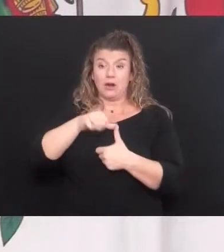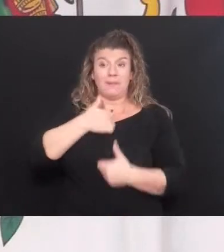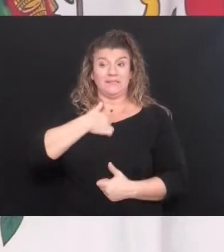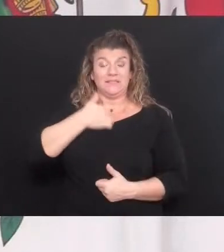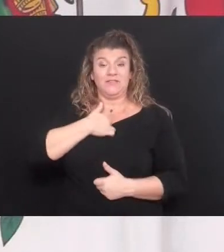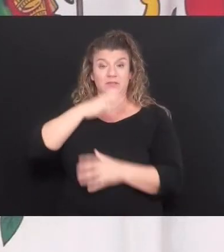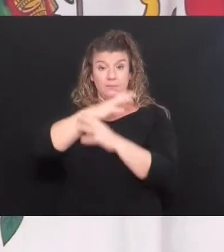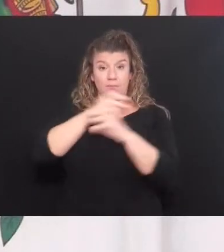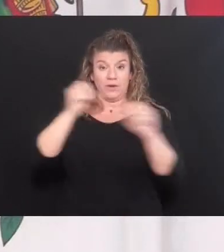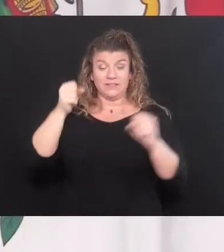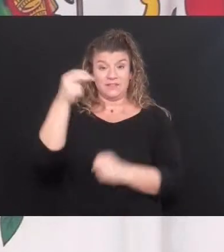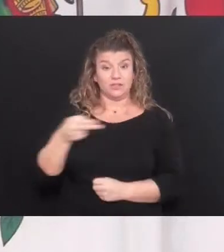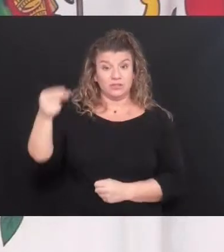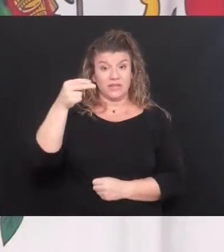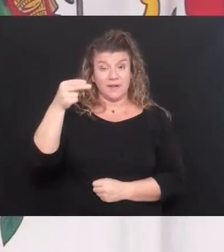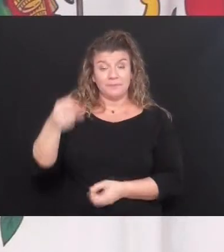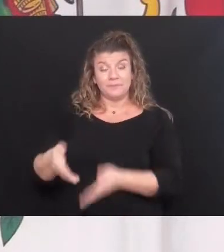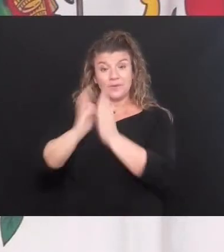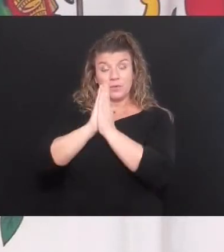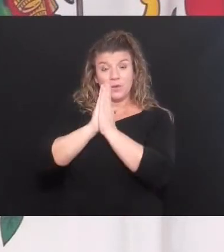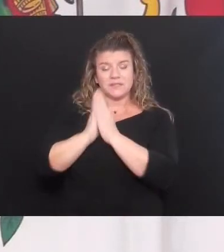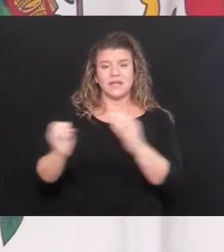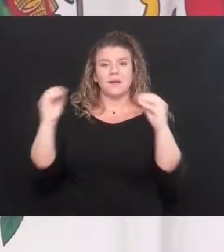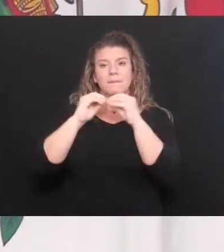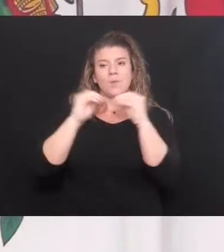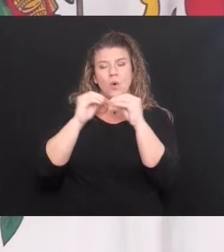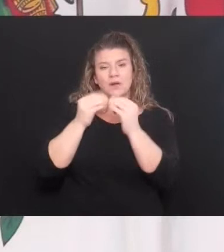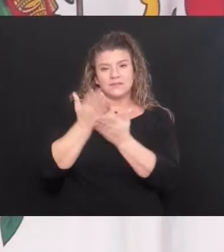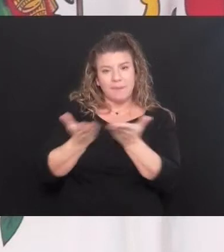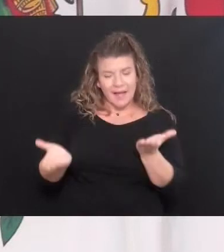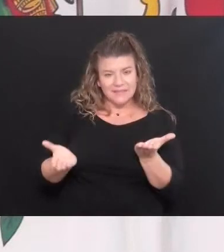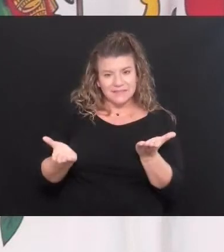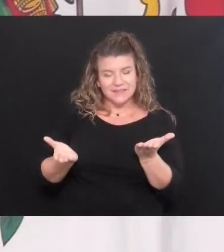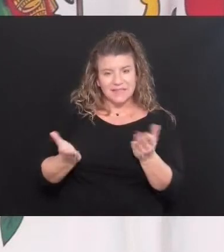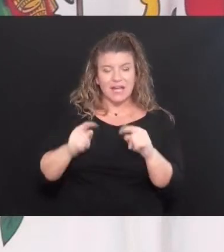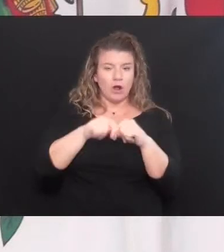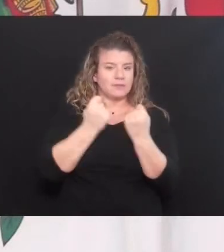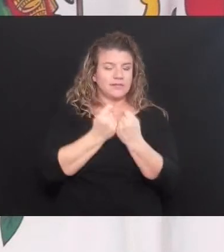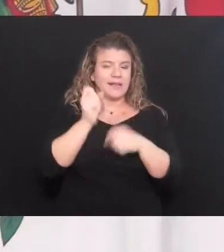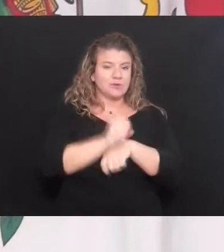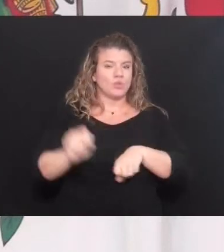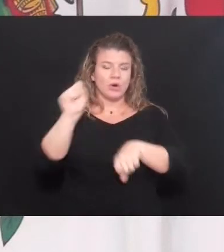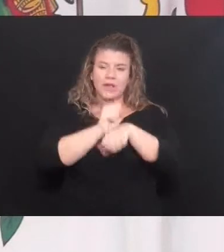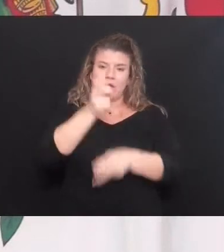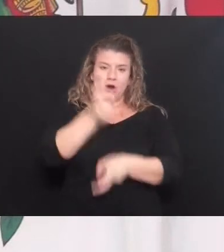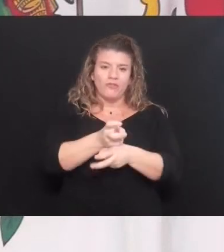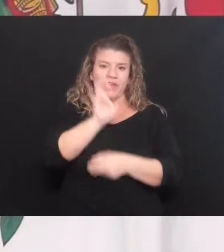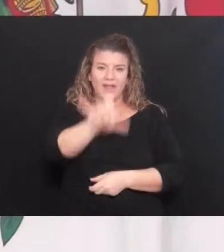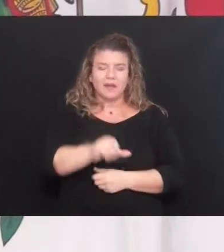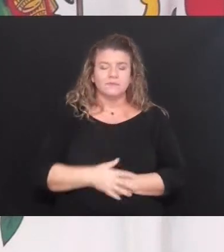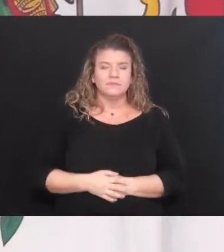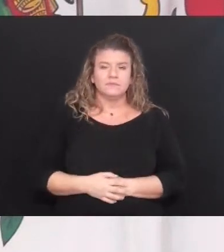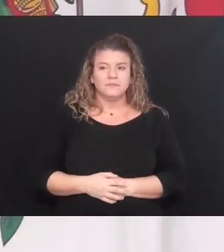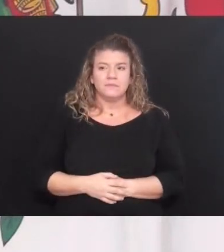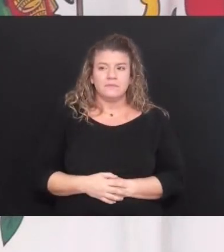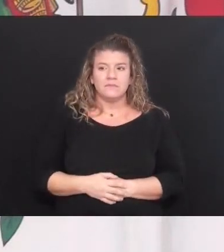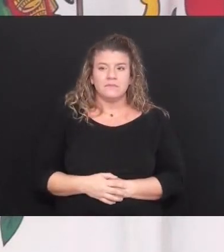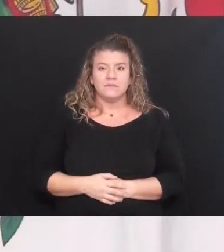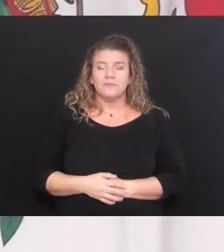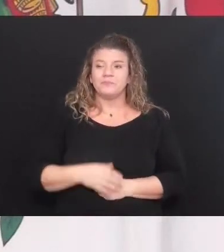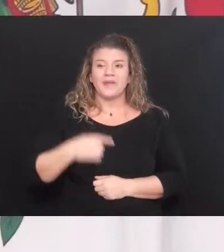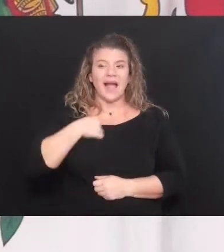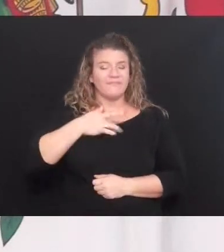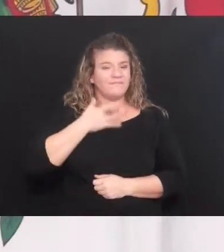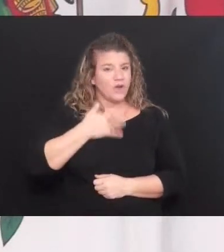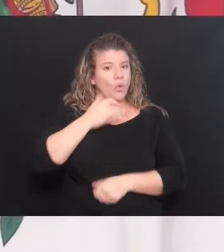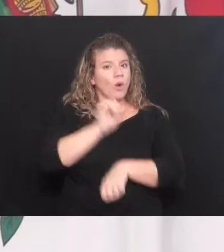on Thursday requesting additional supply, and our team's working it really hard and everything. I believe we're on it and we're